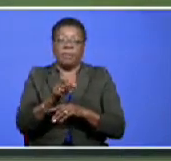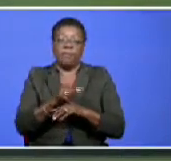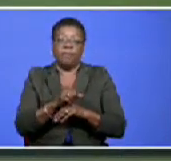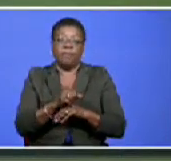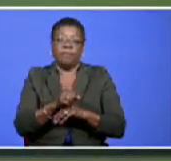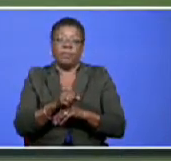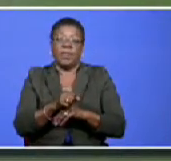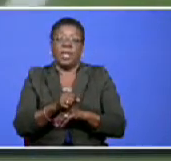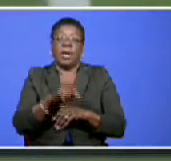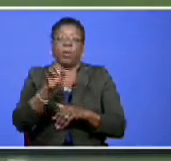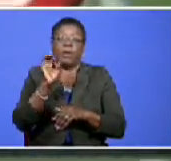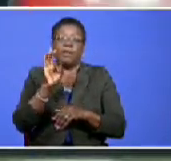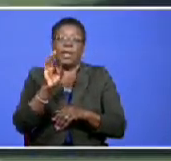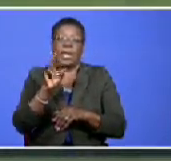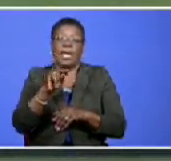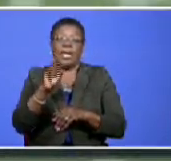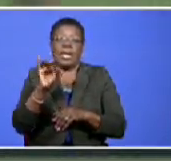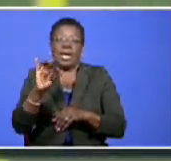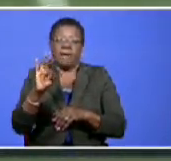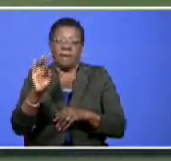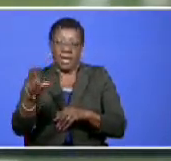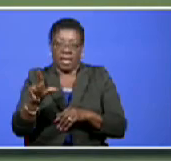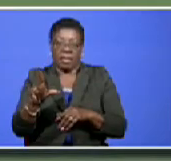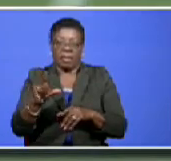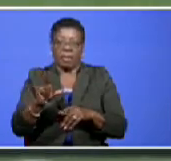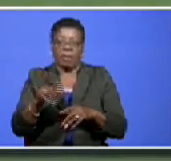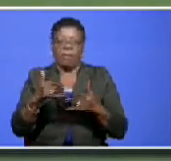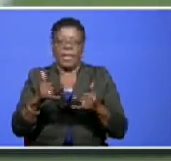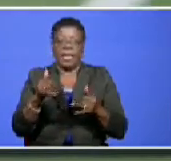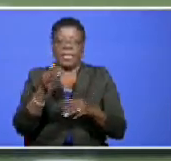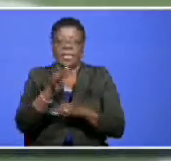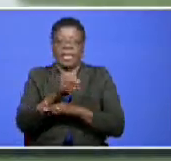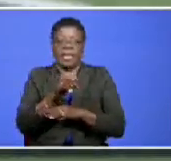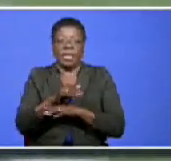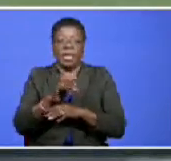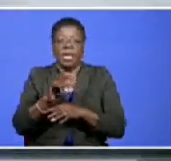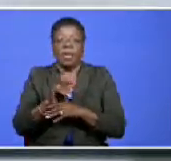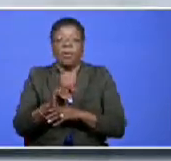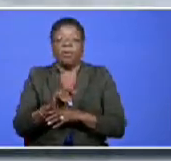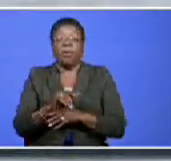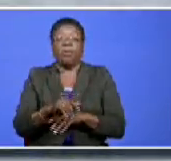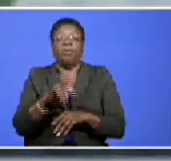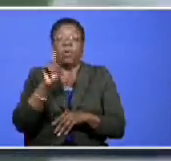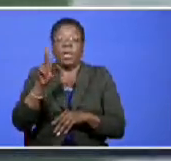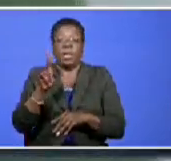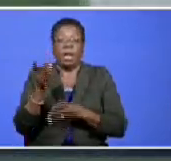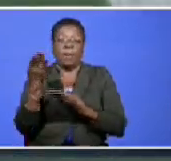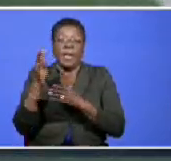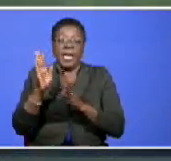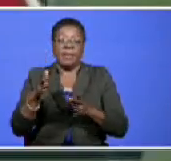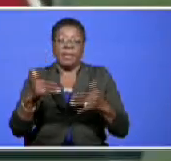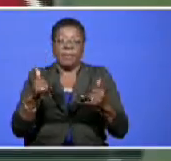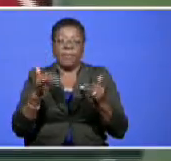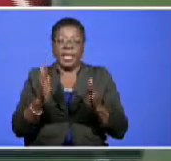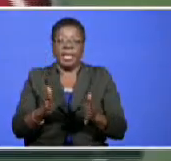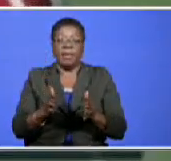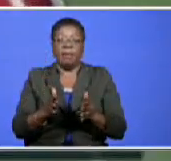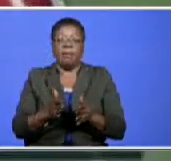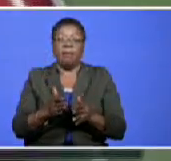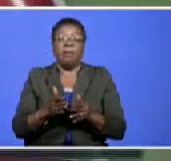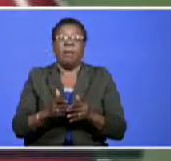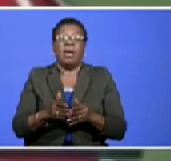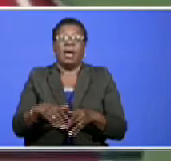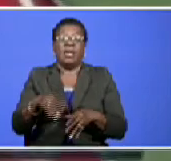the NFL closing out tonight. Yesterday, a big one for Bahamian descendant Philip Dorsett and the Super Bowl champion New